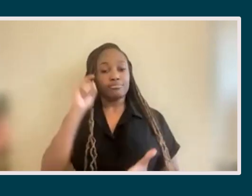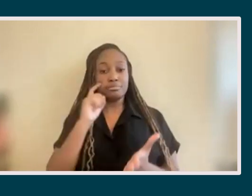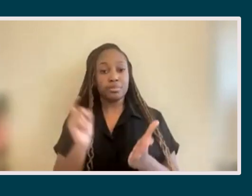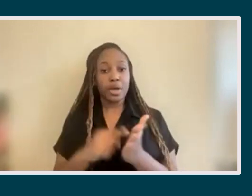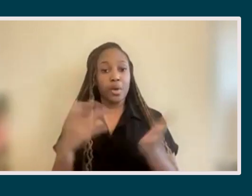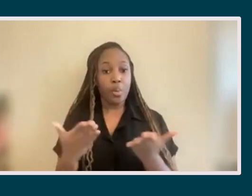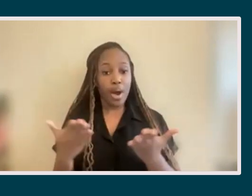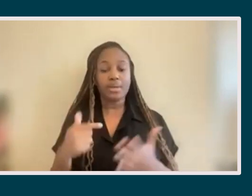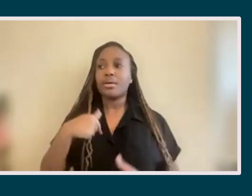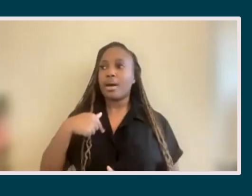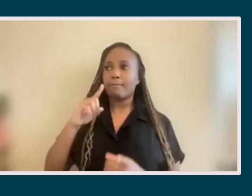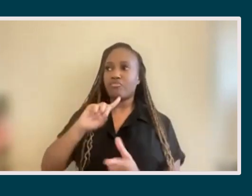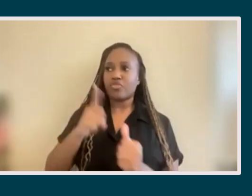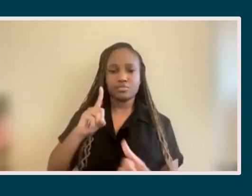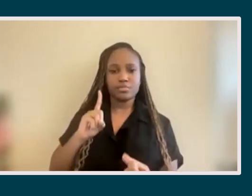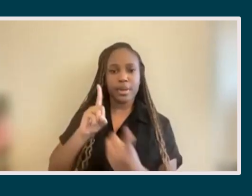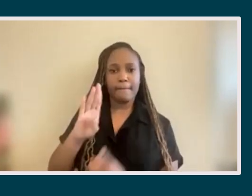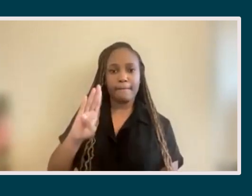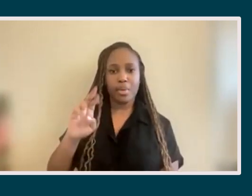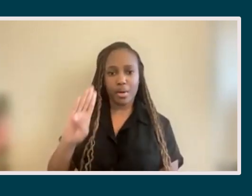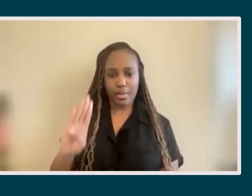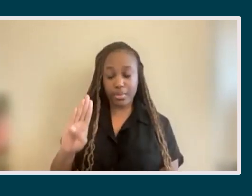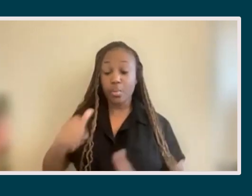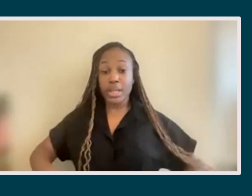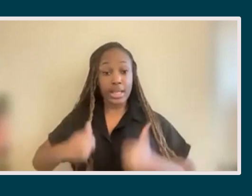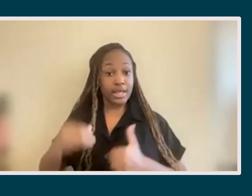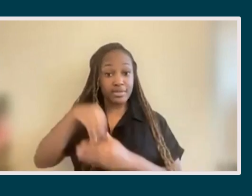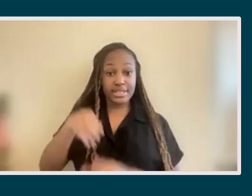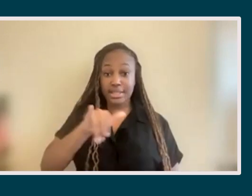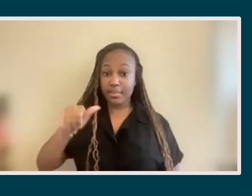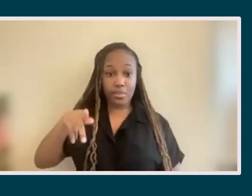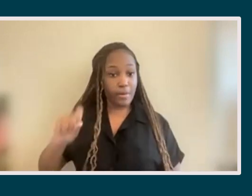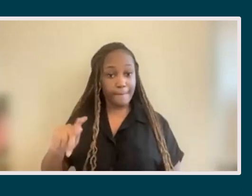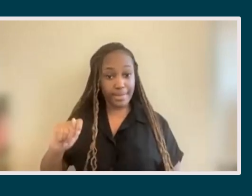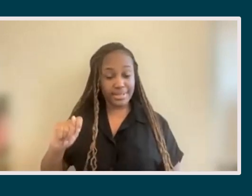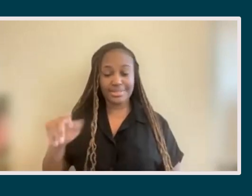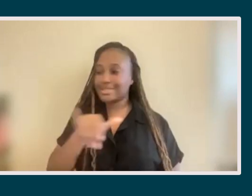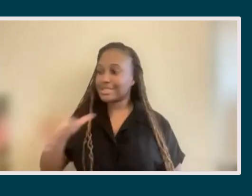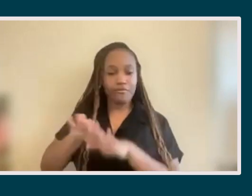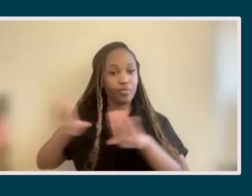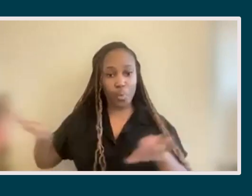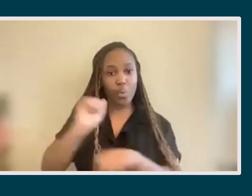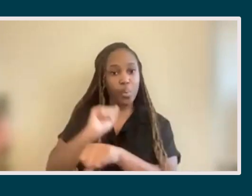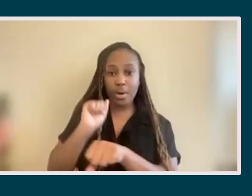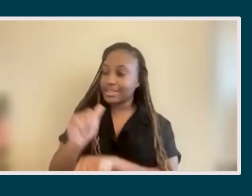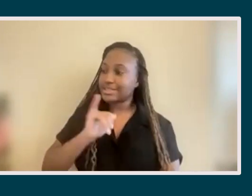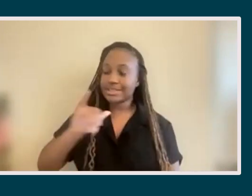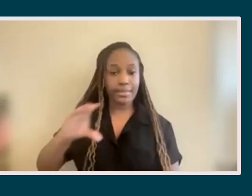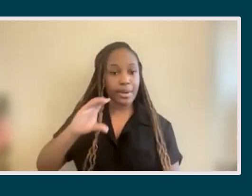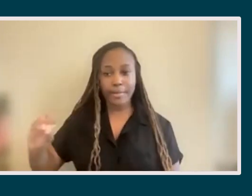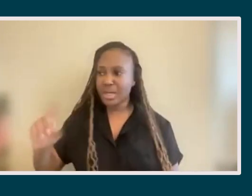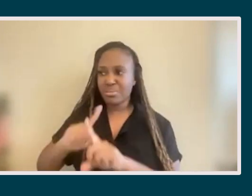in the same apartment building on the same floor. And we worked at the same company, didn't know it, but